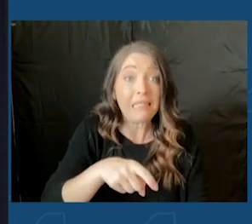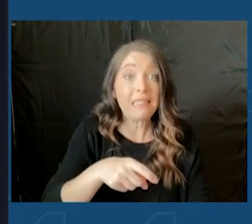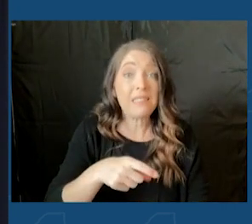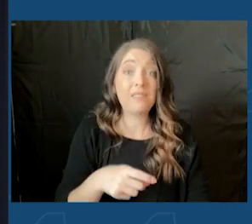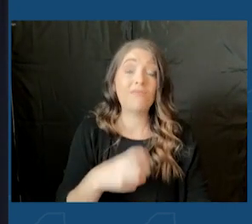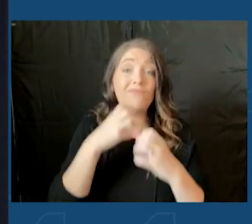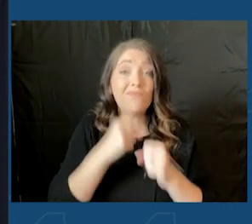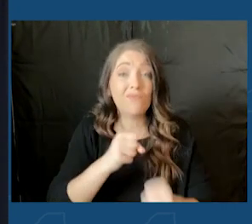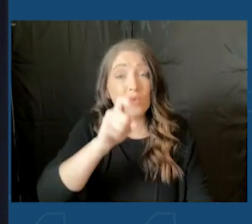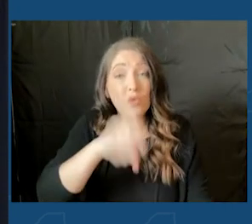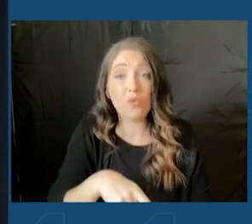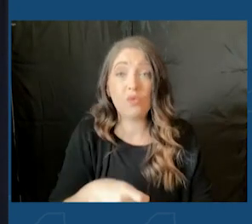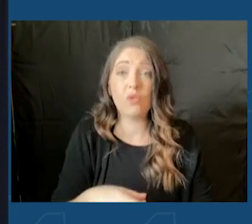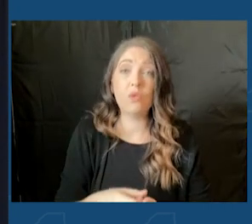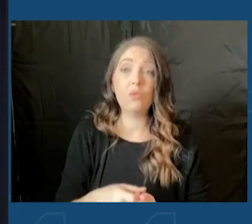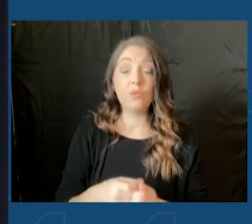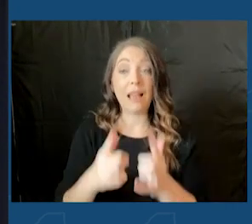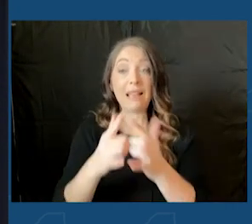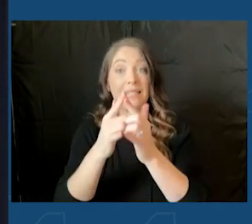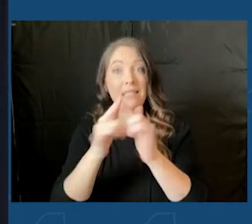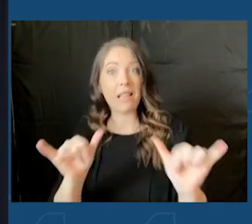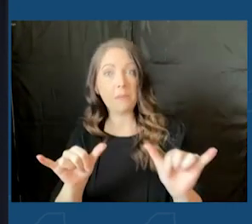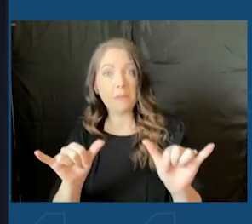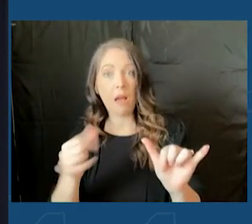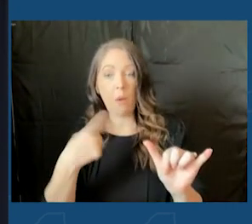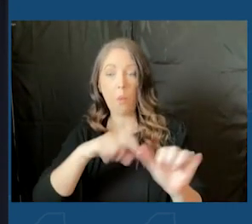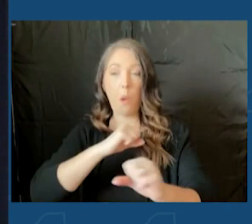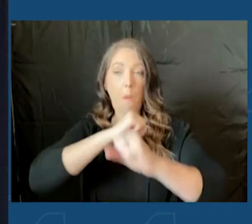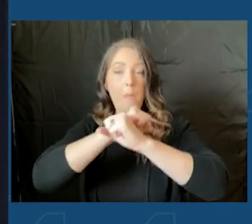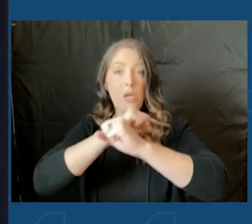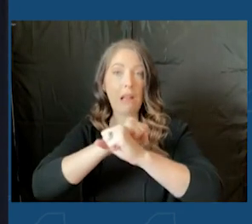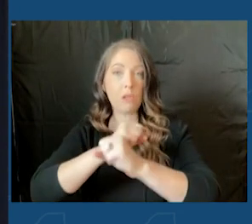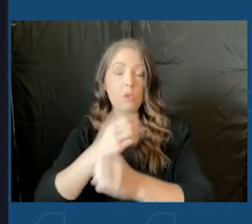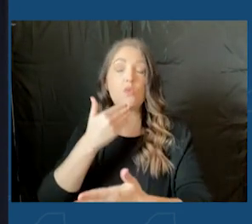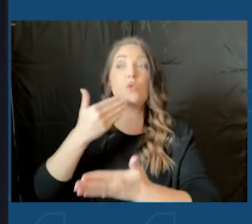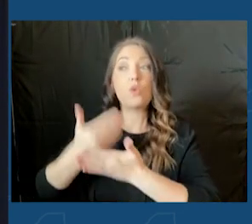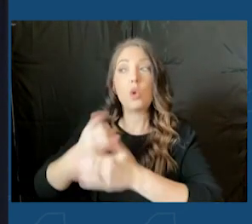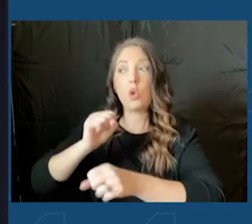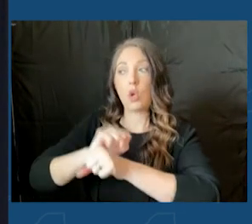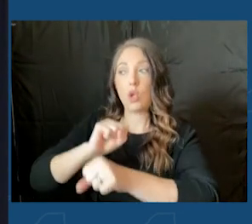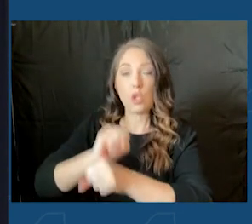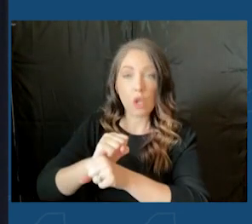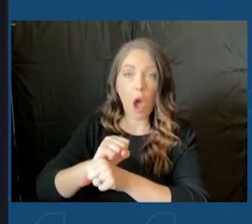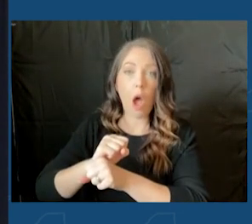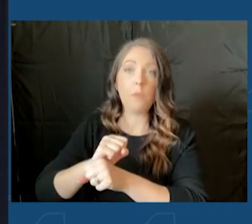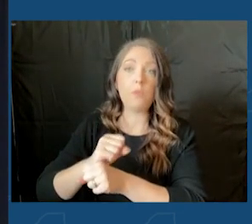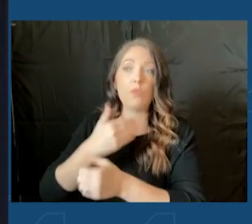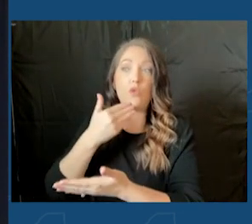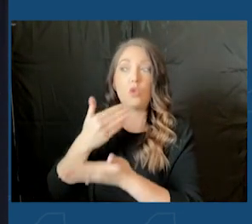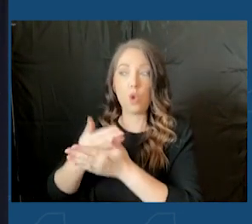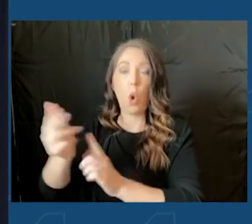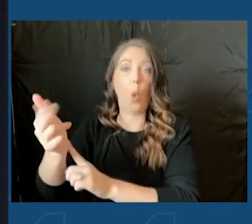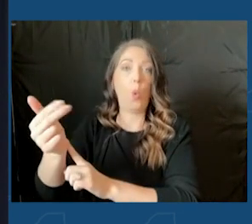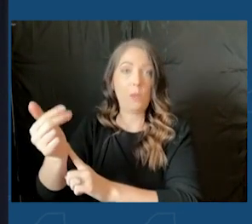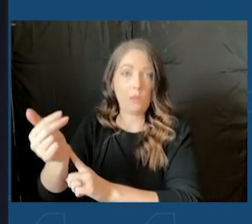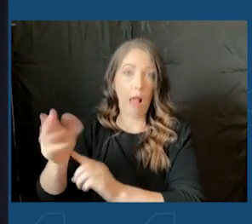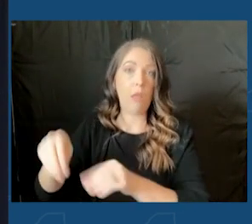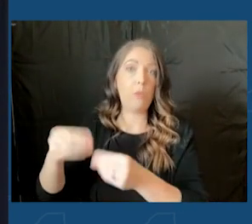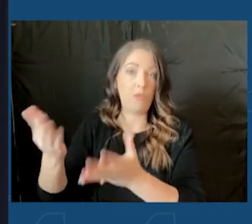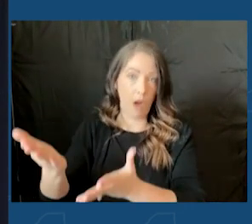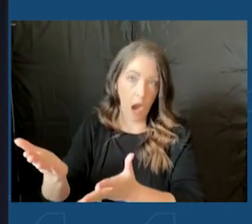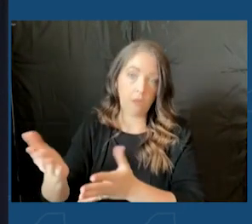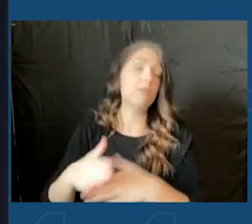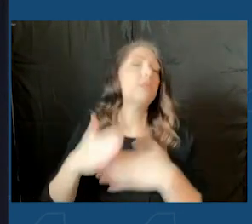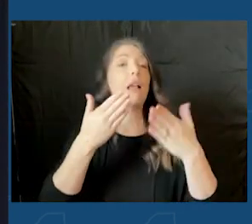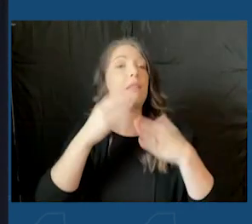while simultaneously protecting the good jobs that are provided by the legitimate hotel industry. So thank you, Governor Hochul, thank